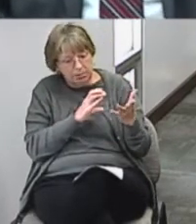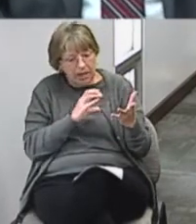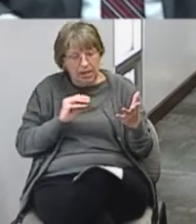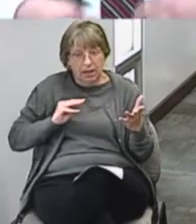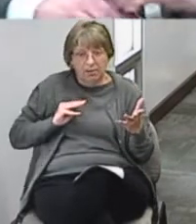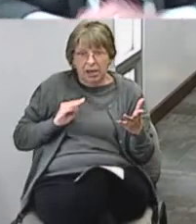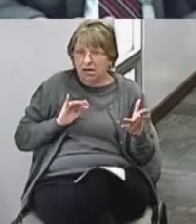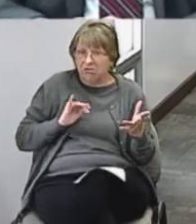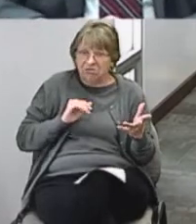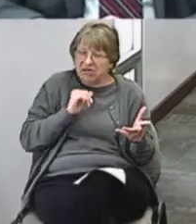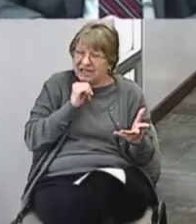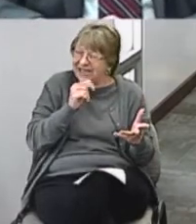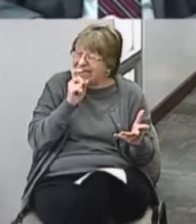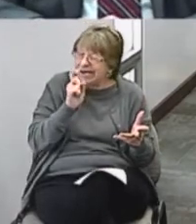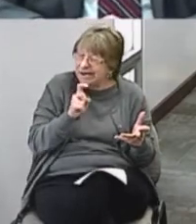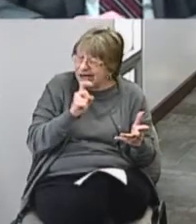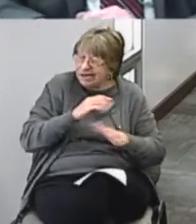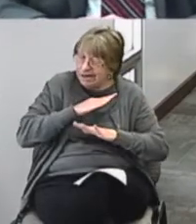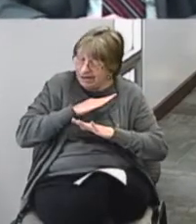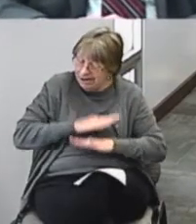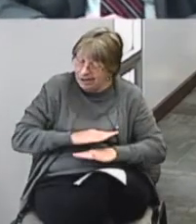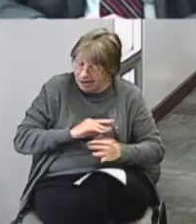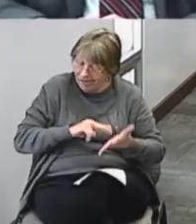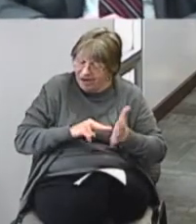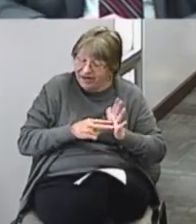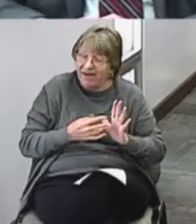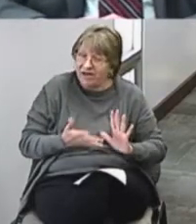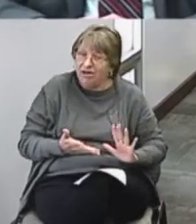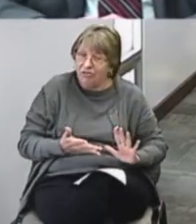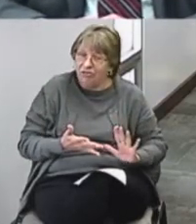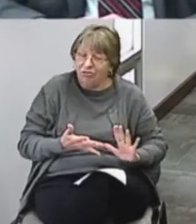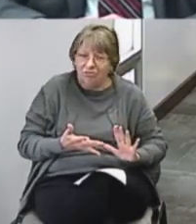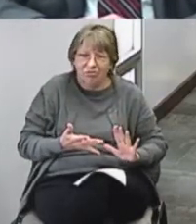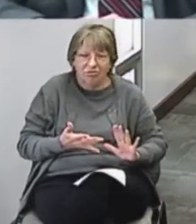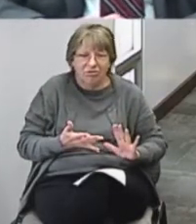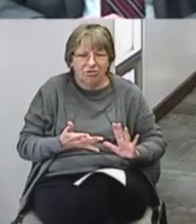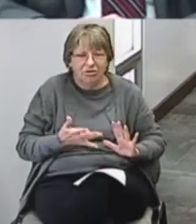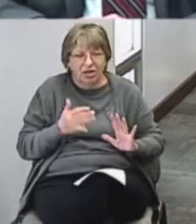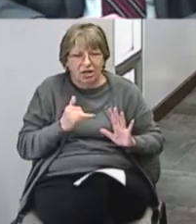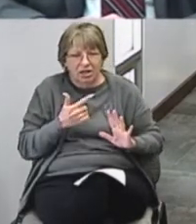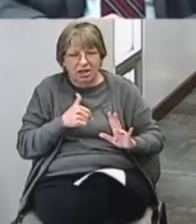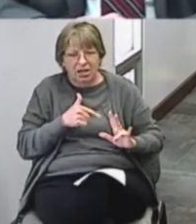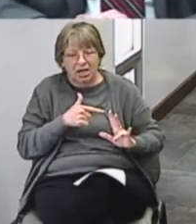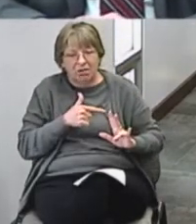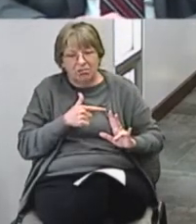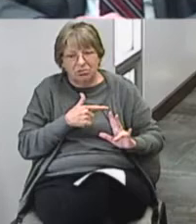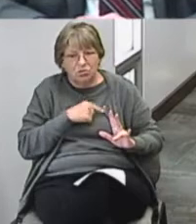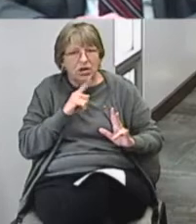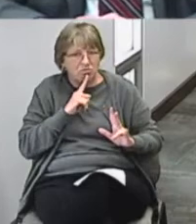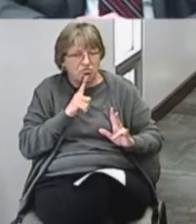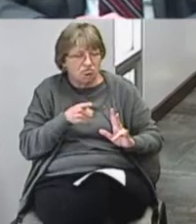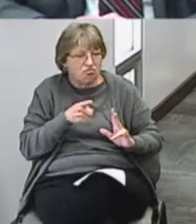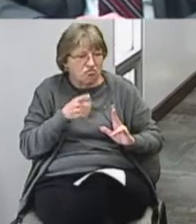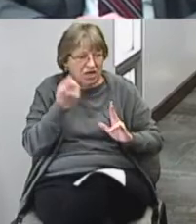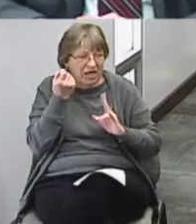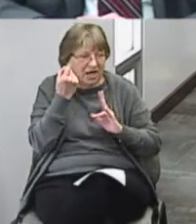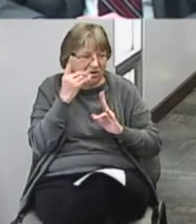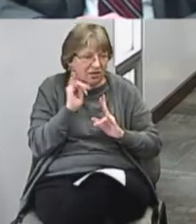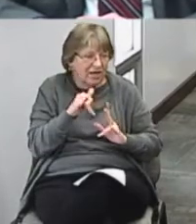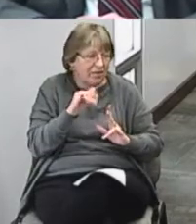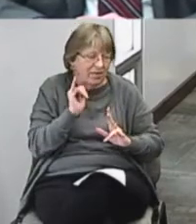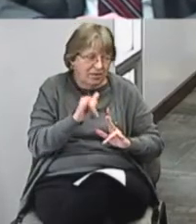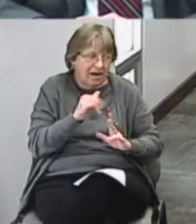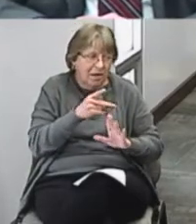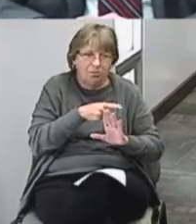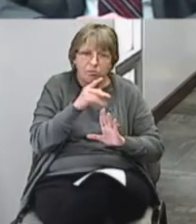that didn't necessarily meet the definition, and we agree, we understand that. So, but no, that program has not